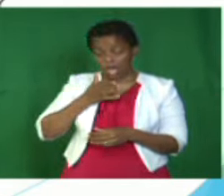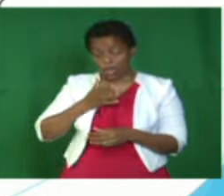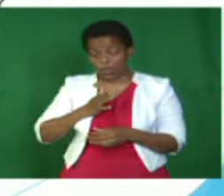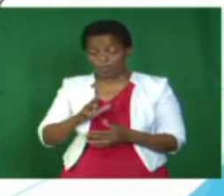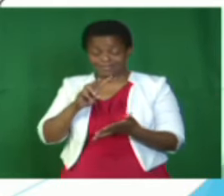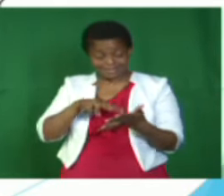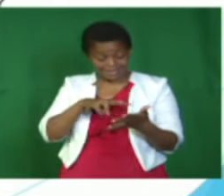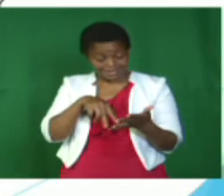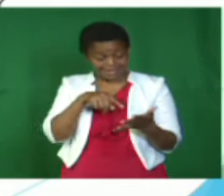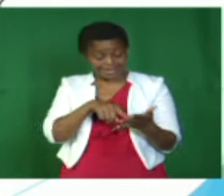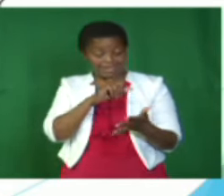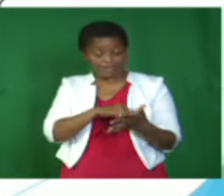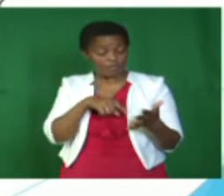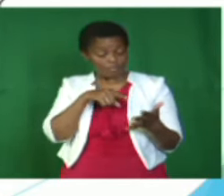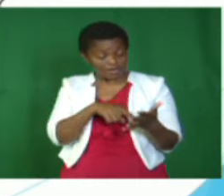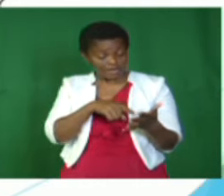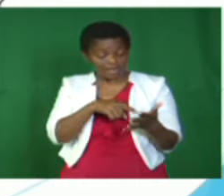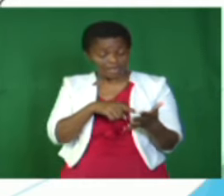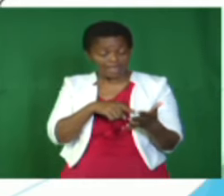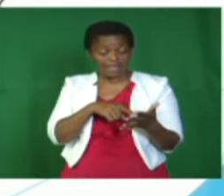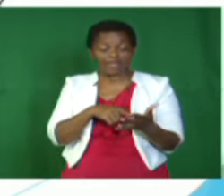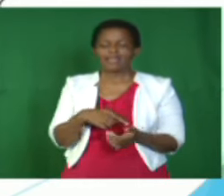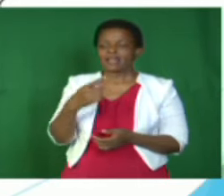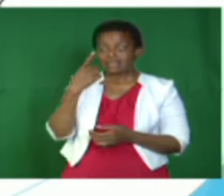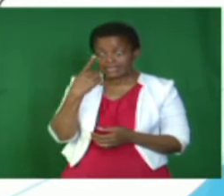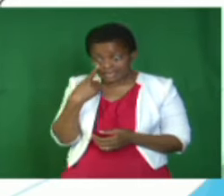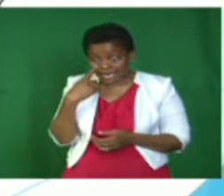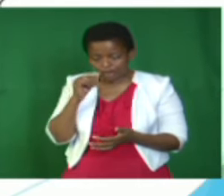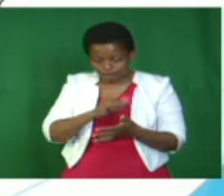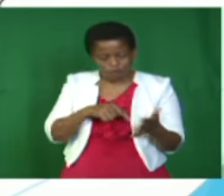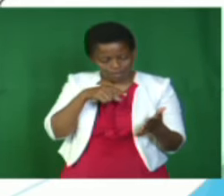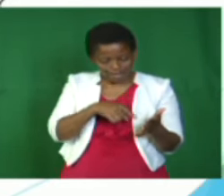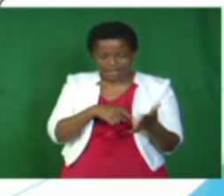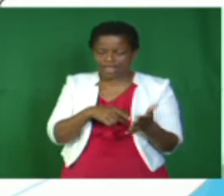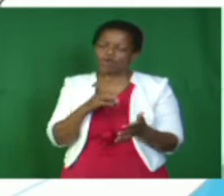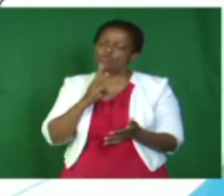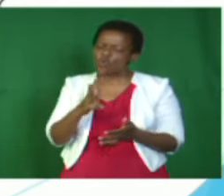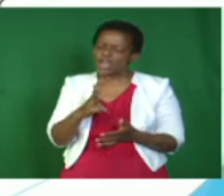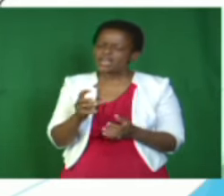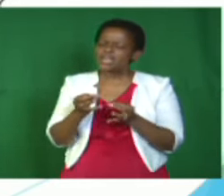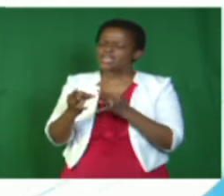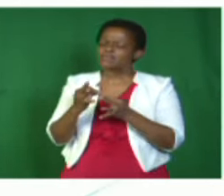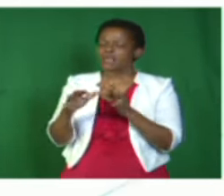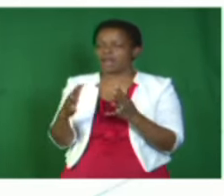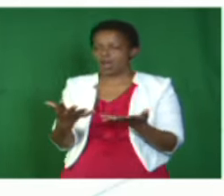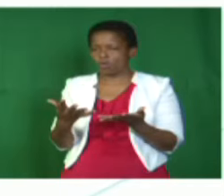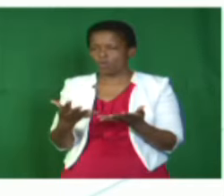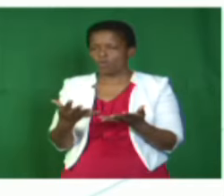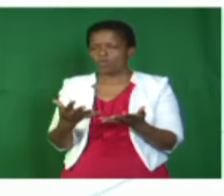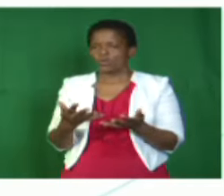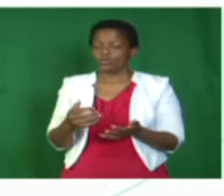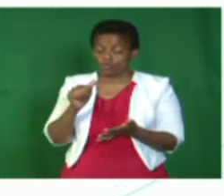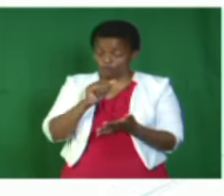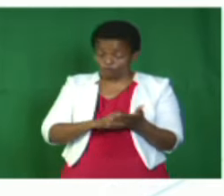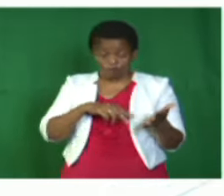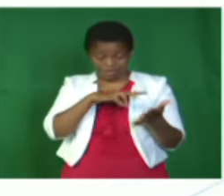from the text and also give it as it is. What is plastic surgery? From what you have in the text, you are actually